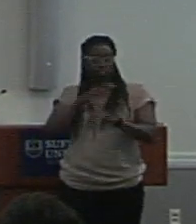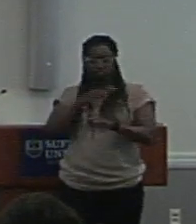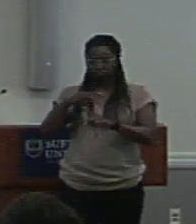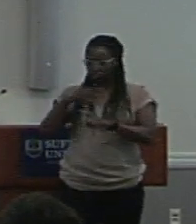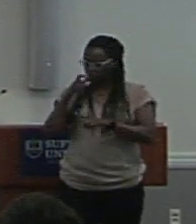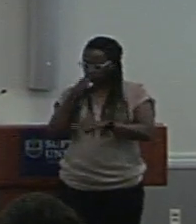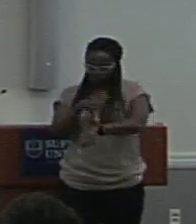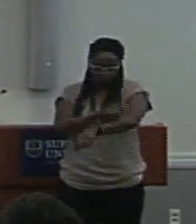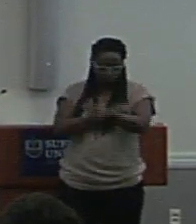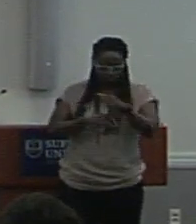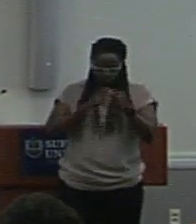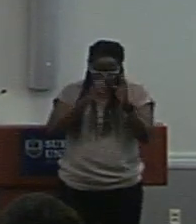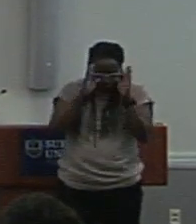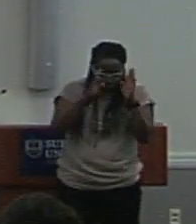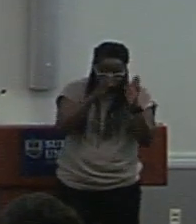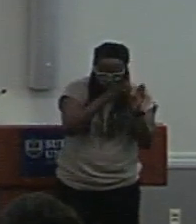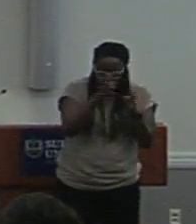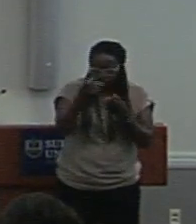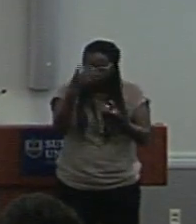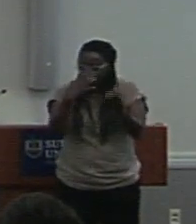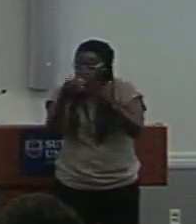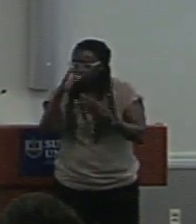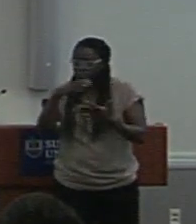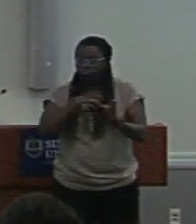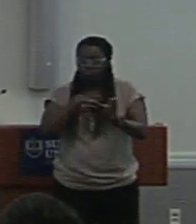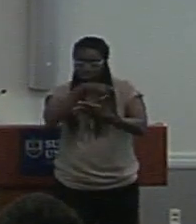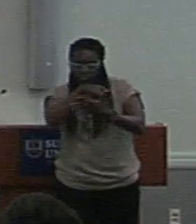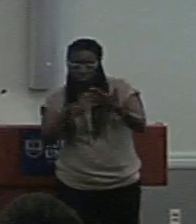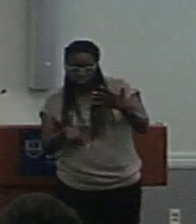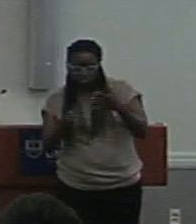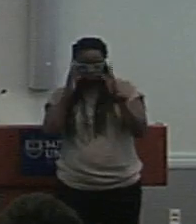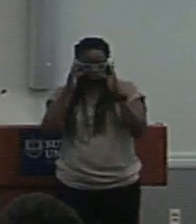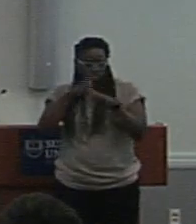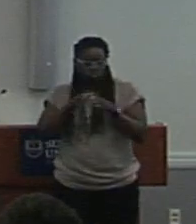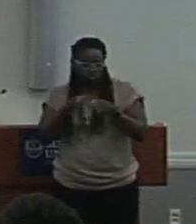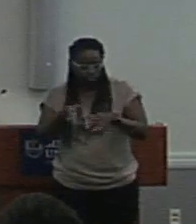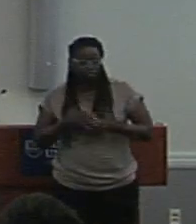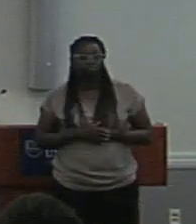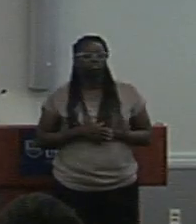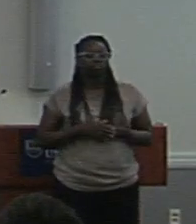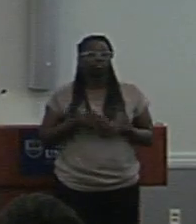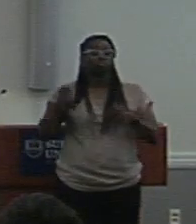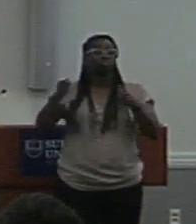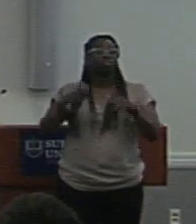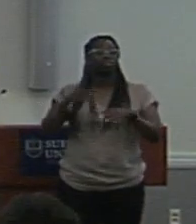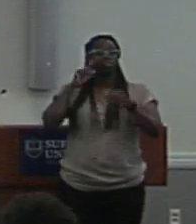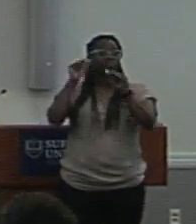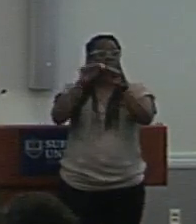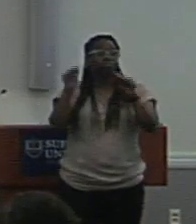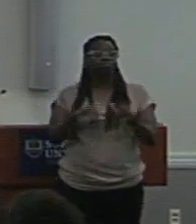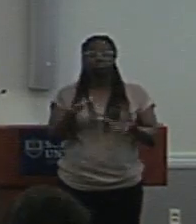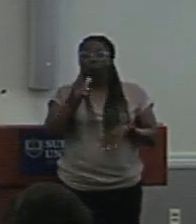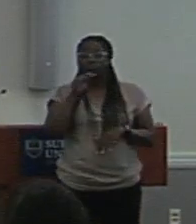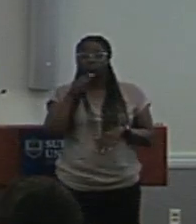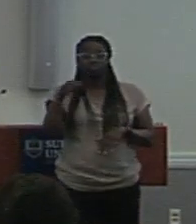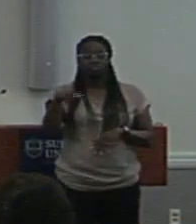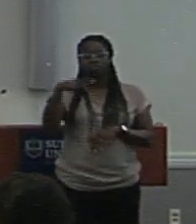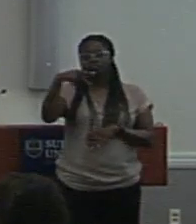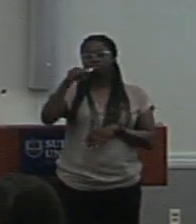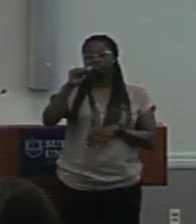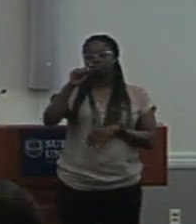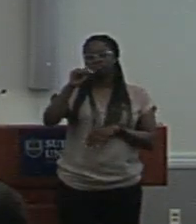things. So with that, I would like to turn it over to our Director of Architectural Access, Patricia Mendez, and some